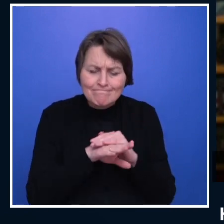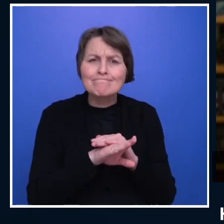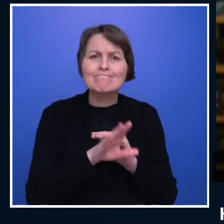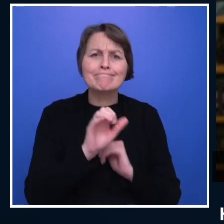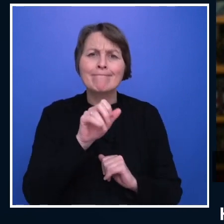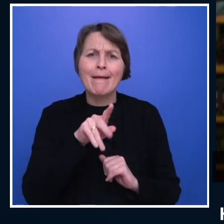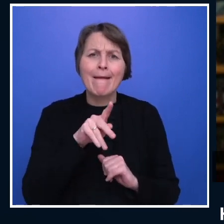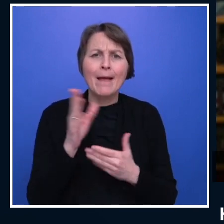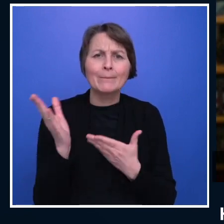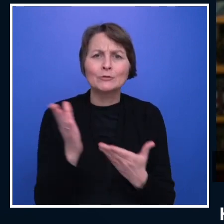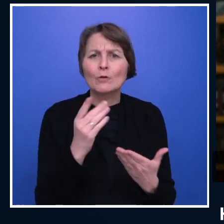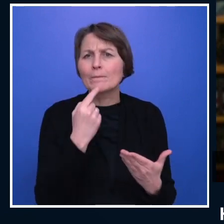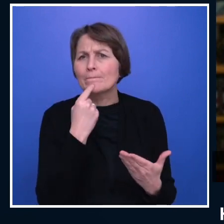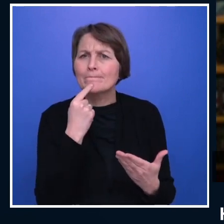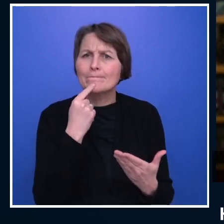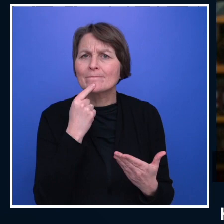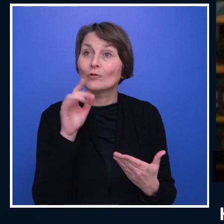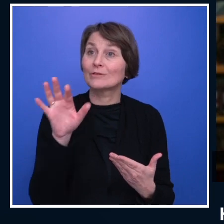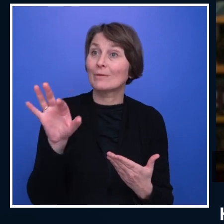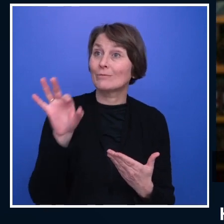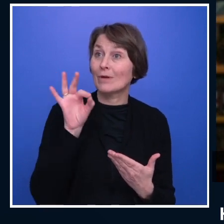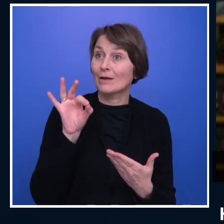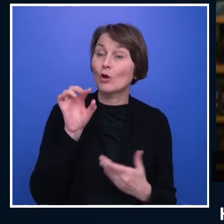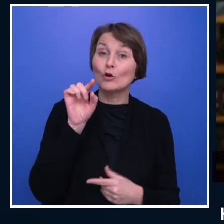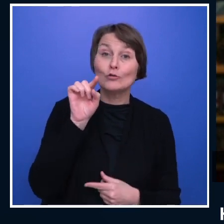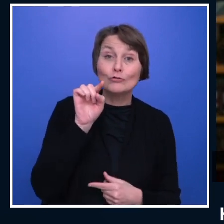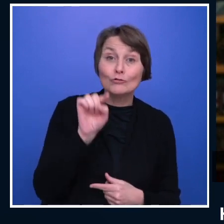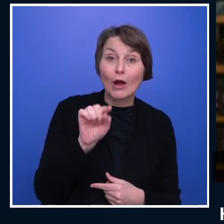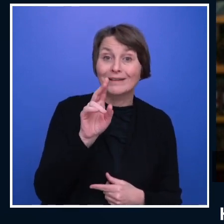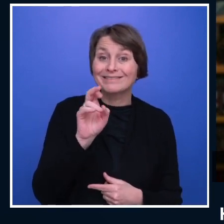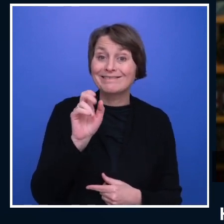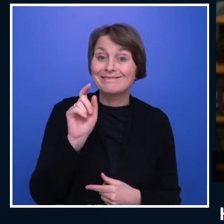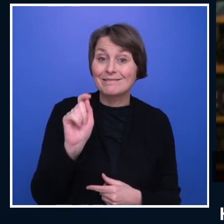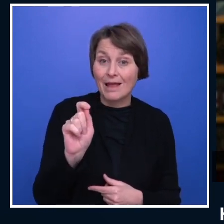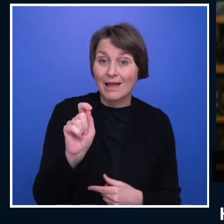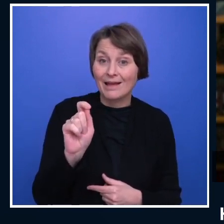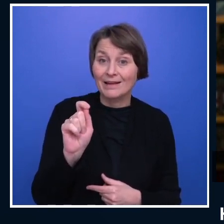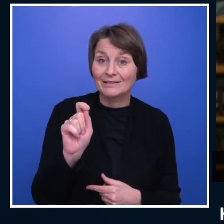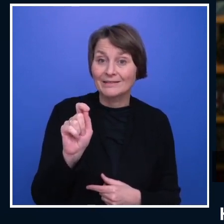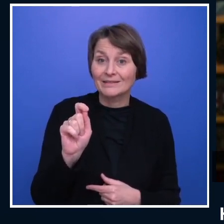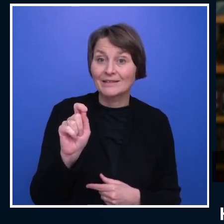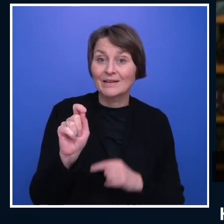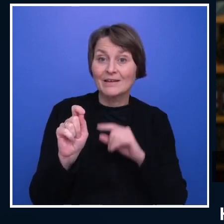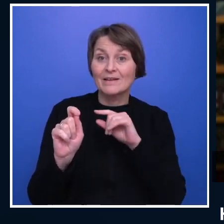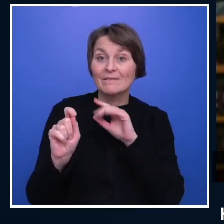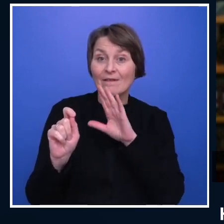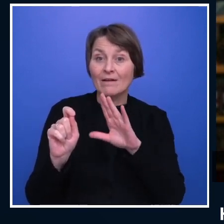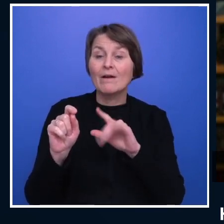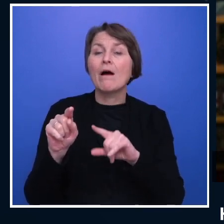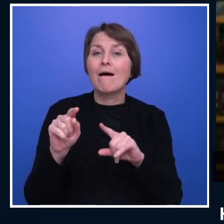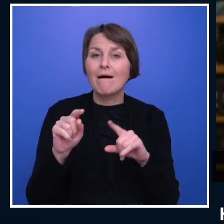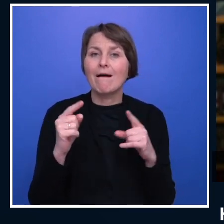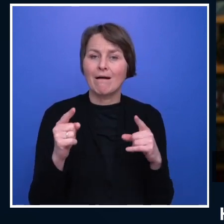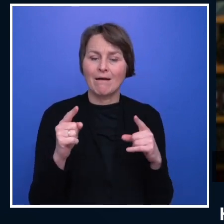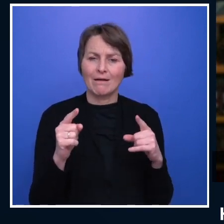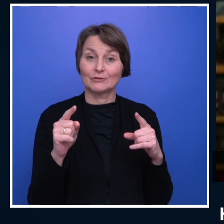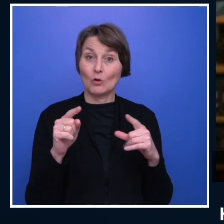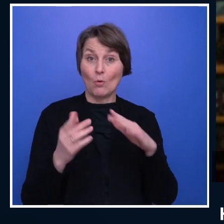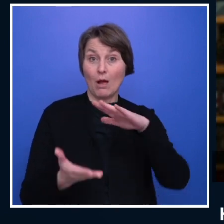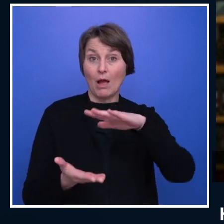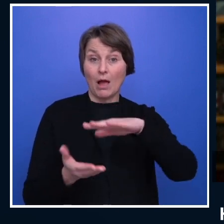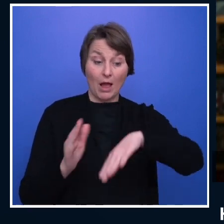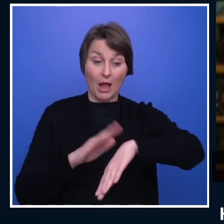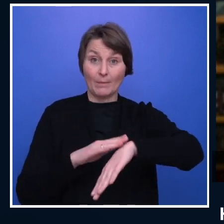5, do I want to be responsible for keeping .NET 5 updated, thereby keeping my container